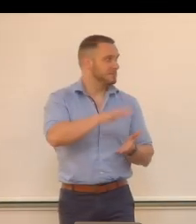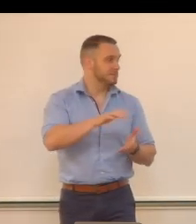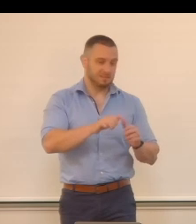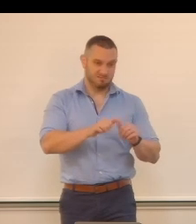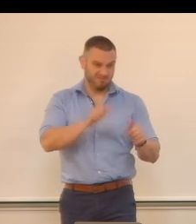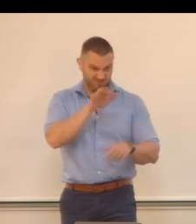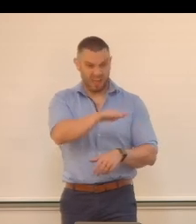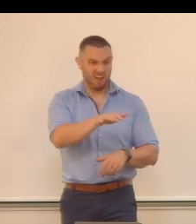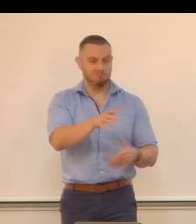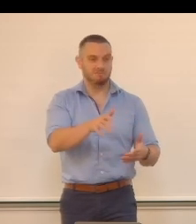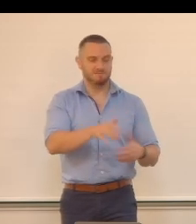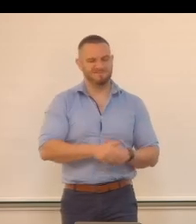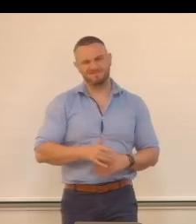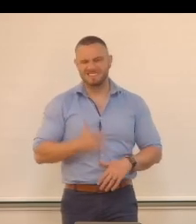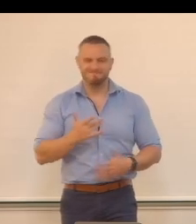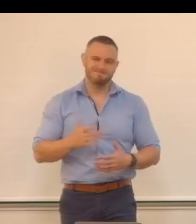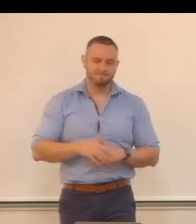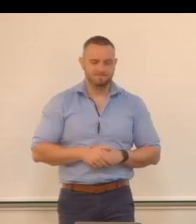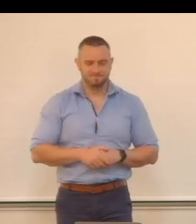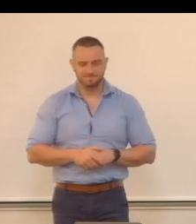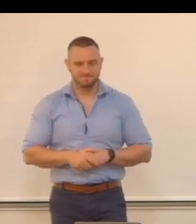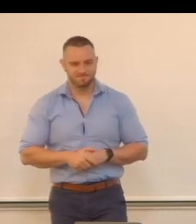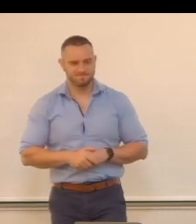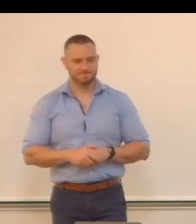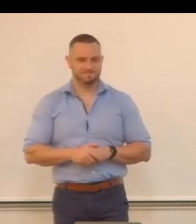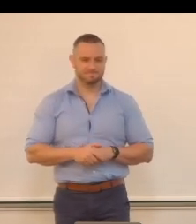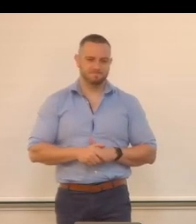right there in front of you. They're just outside the habitat.